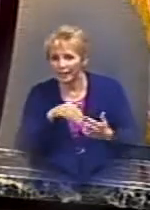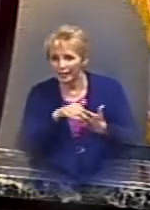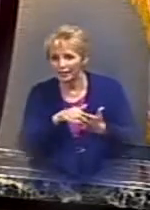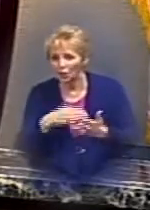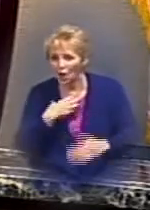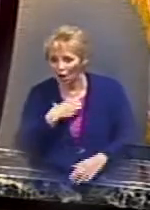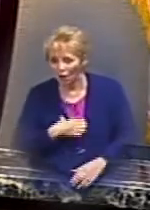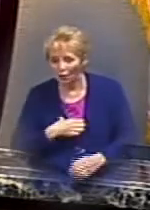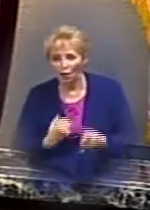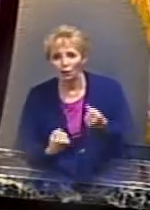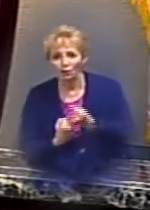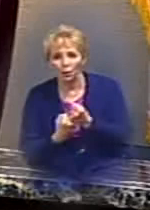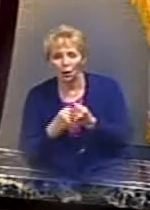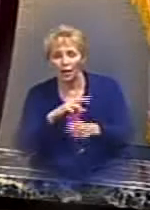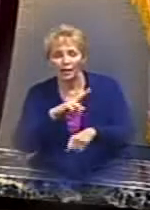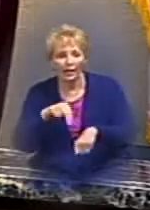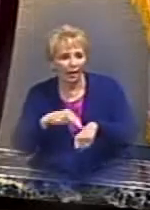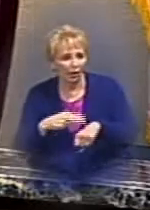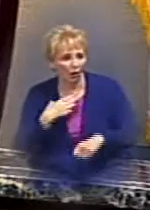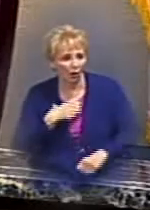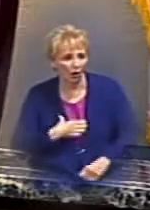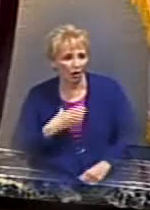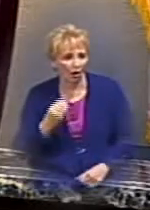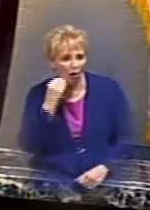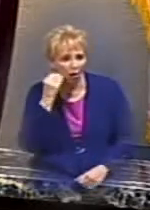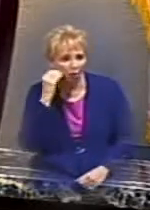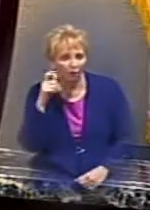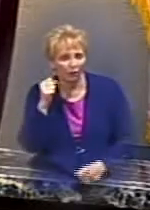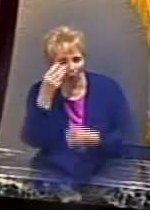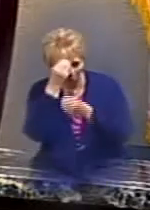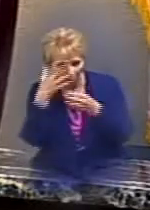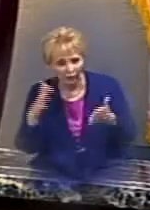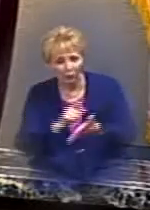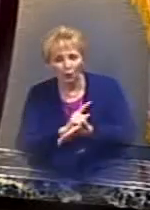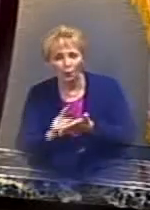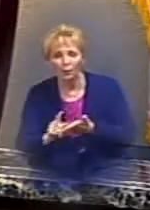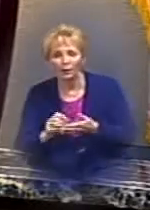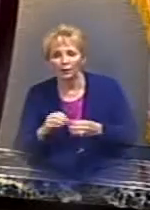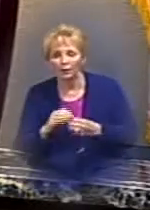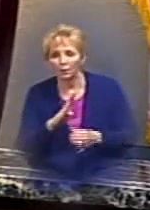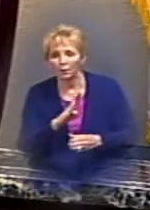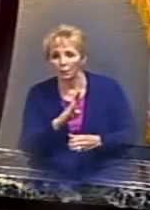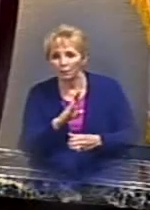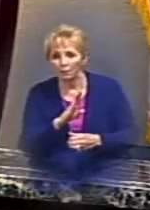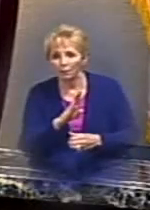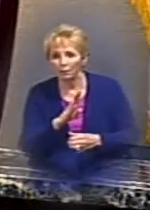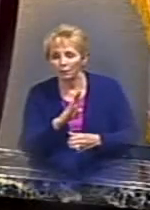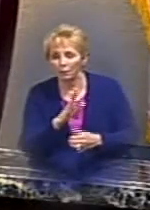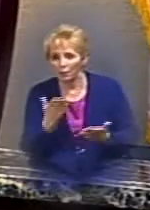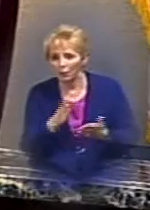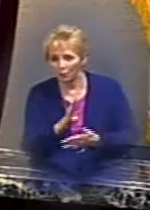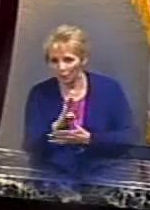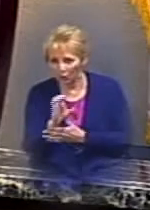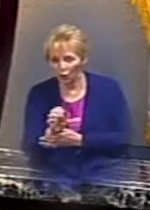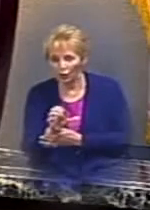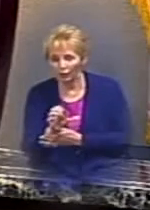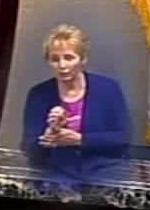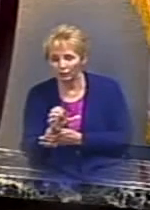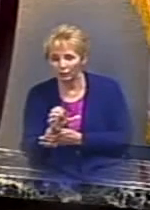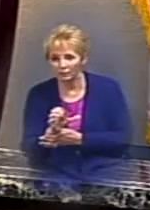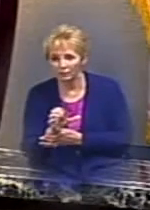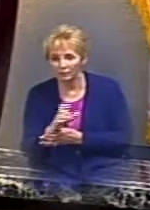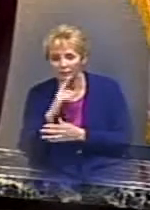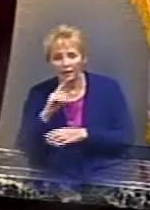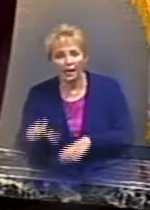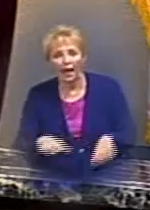has sponsored National Hunger and Homelessness Awareness Week, and the Burke County Continuum of Care has been